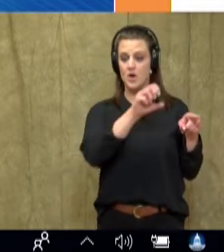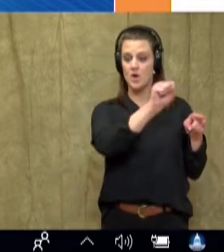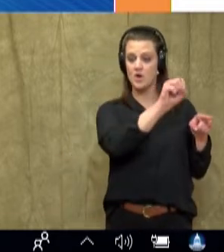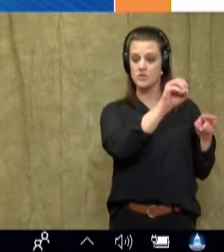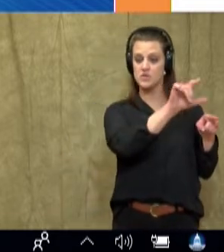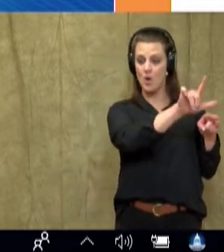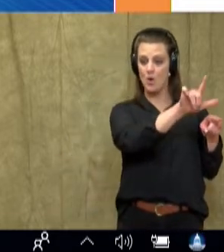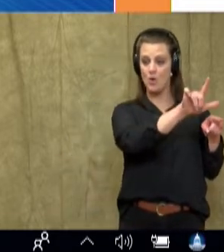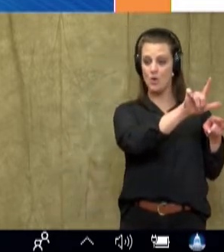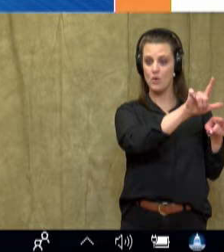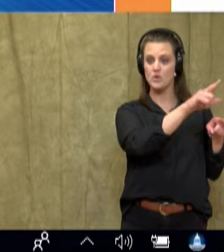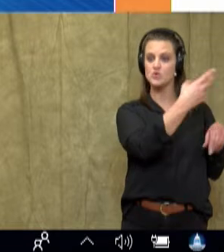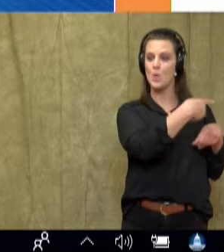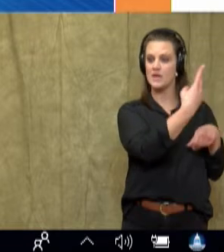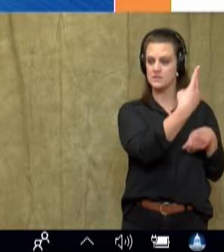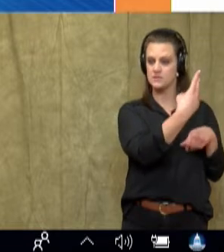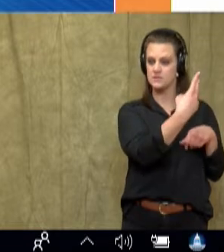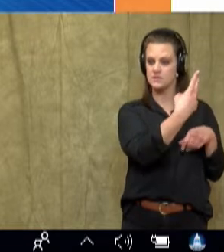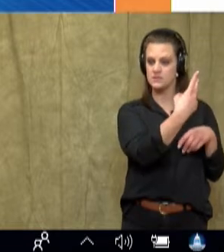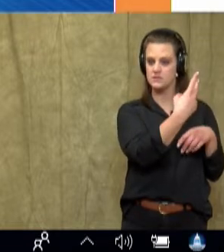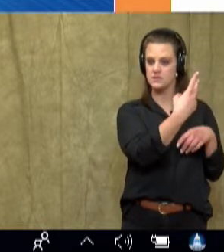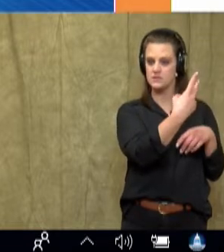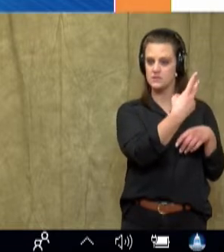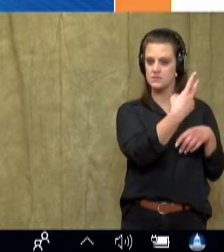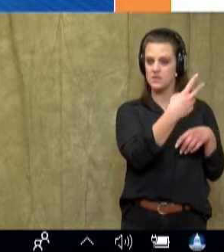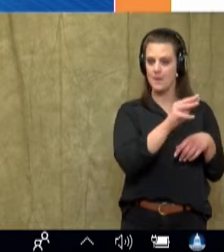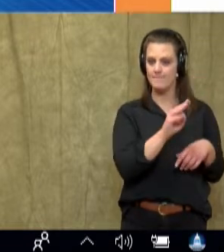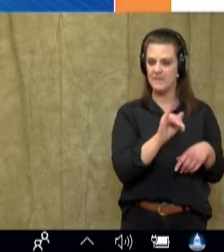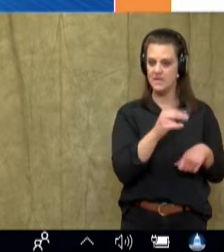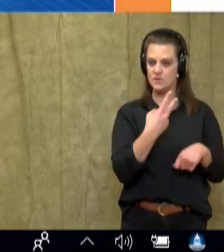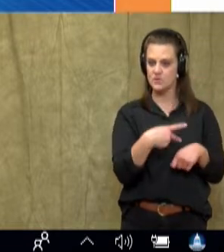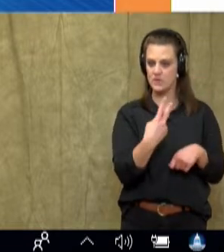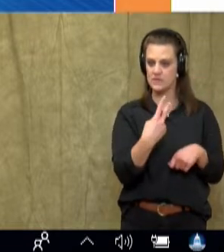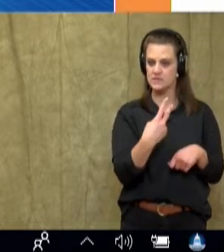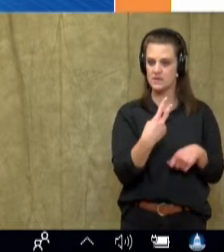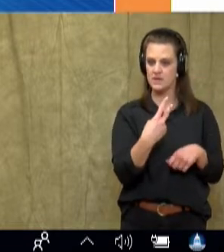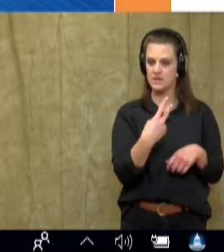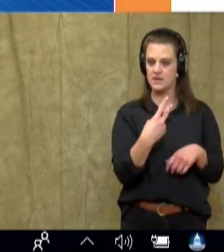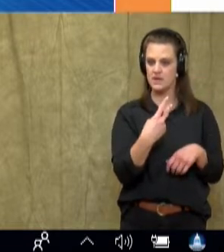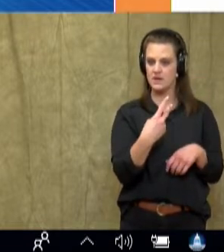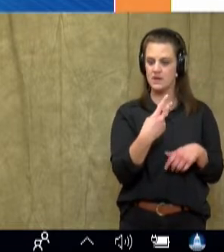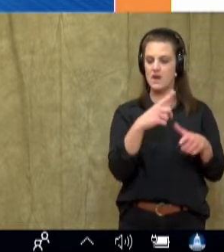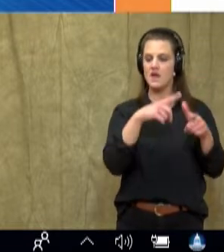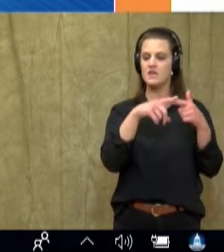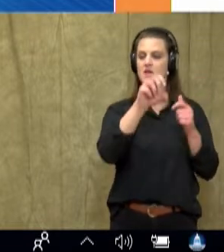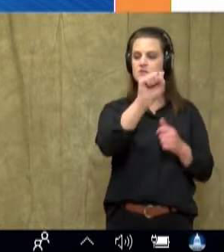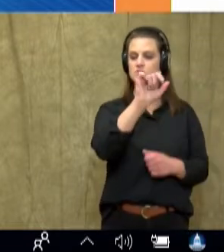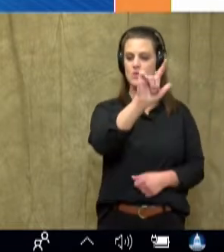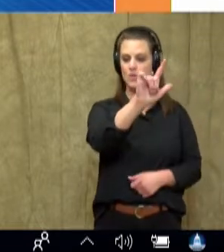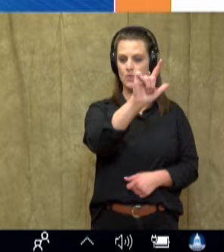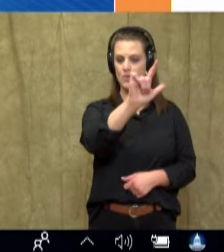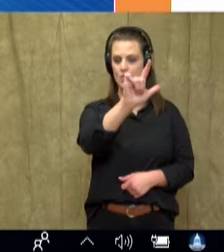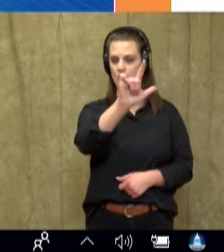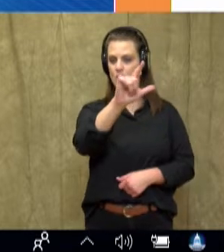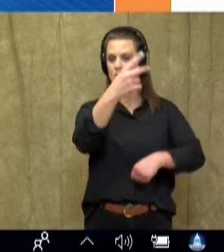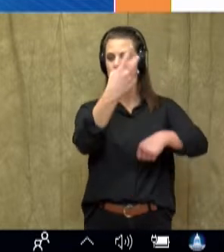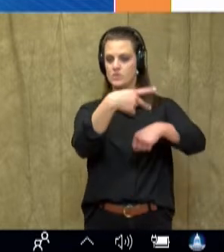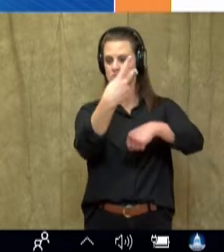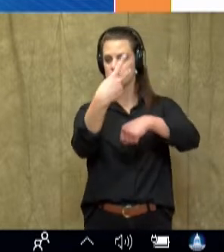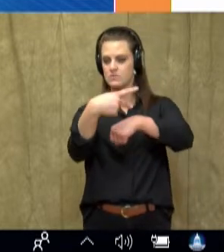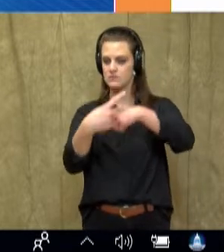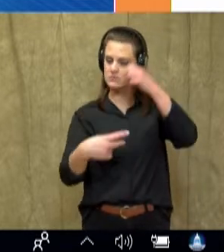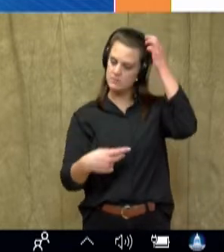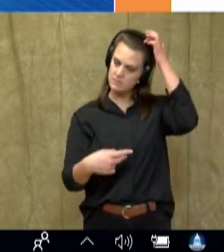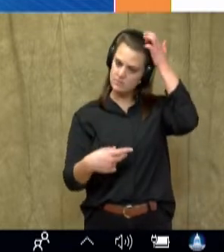so, twice, followed by me twice, and then so, 2 more